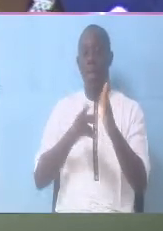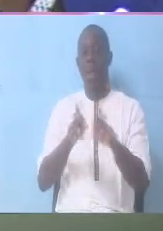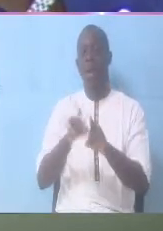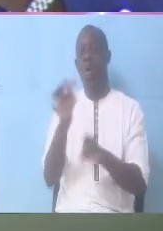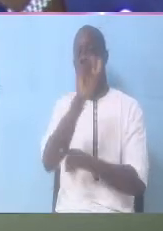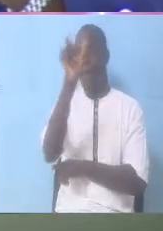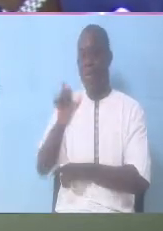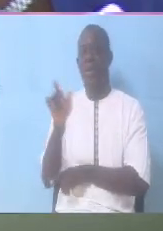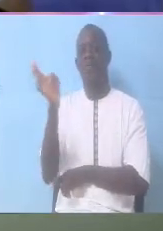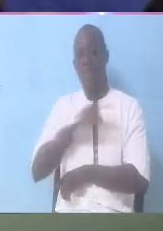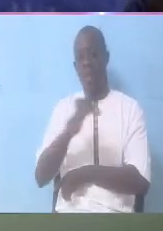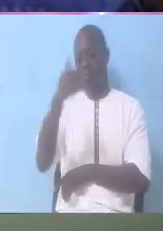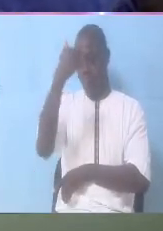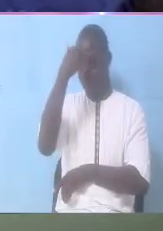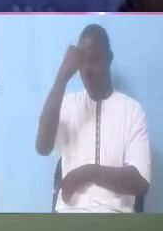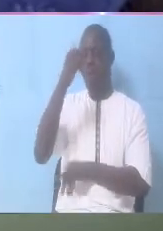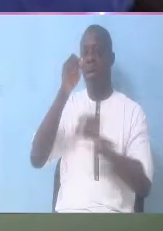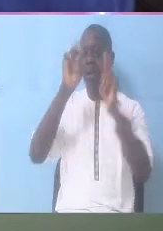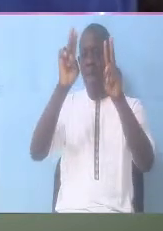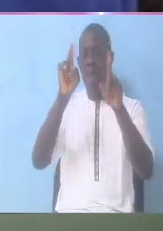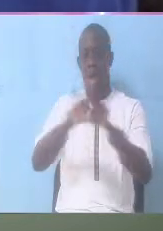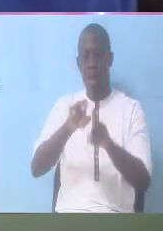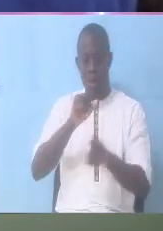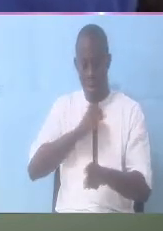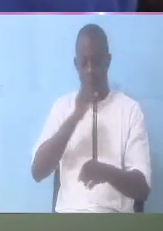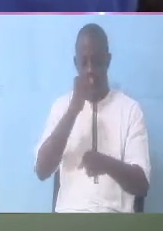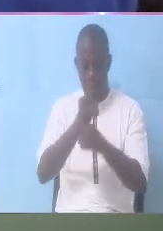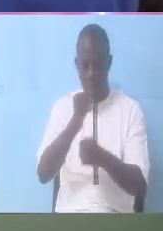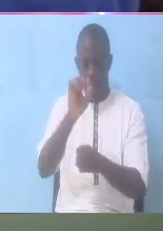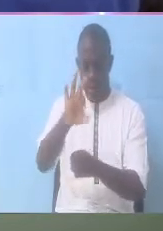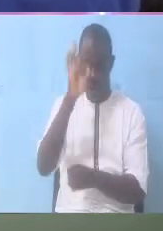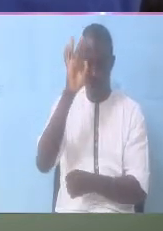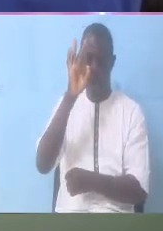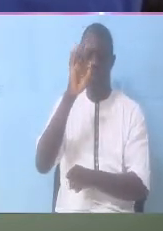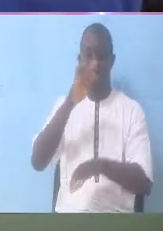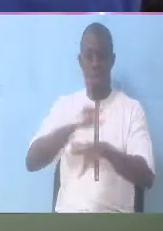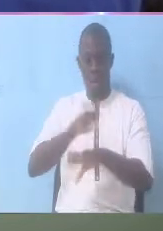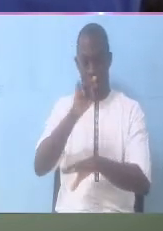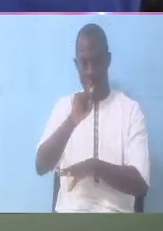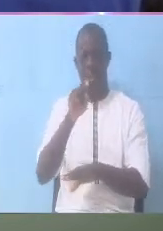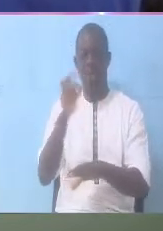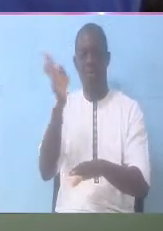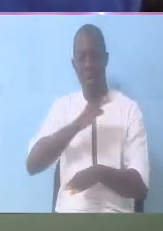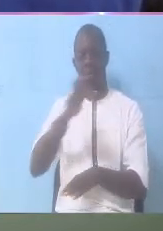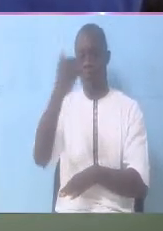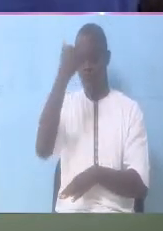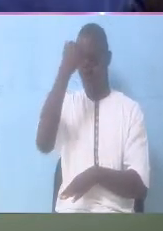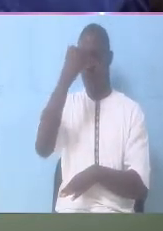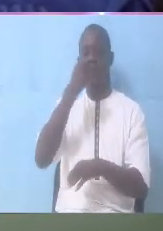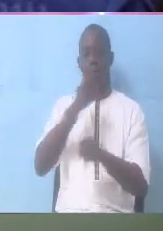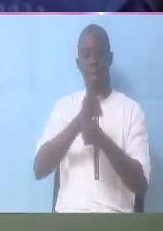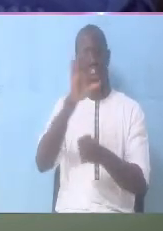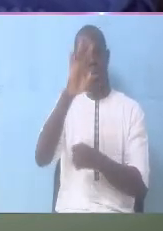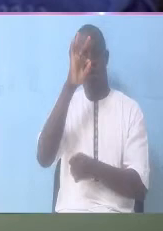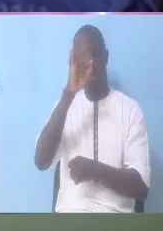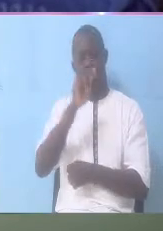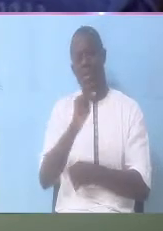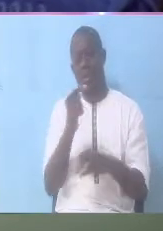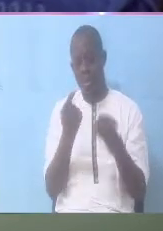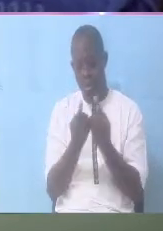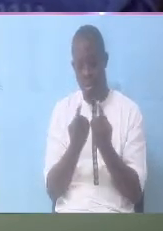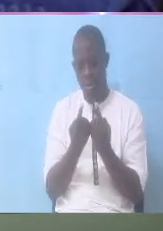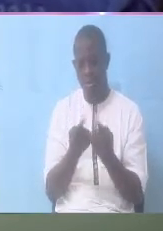correct? Yes. Yes. He made a decision on the basis of that lie. Yes.